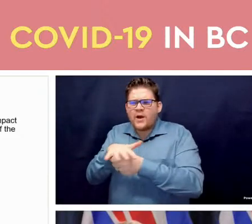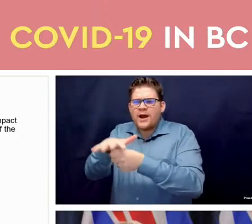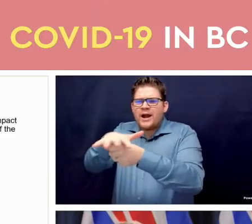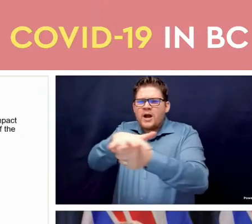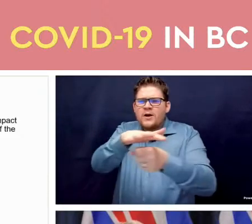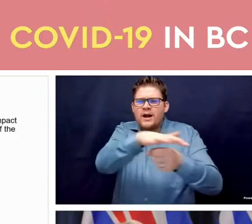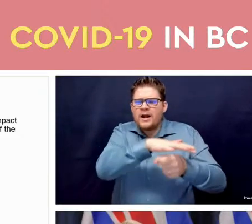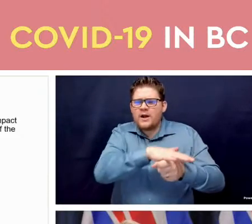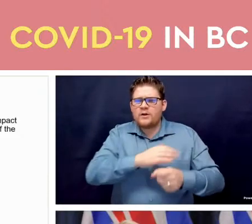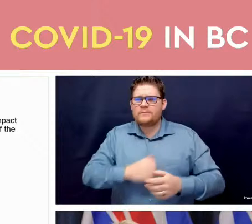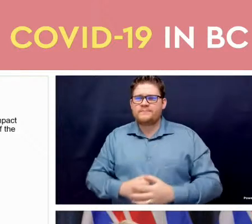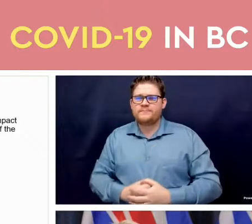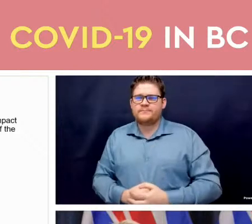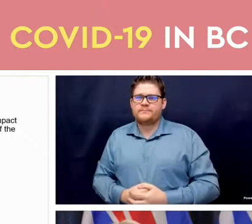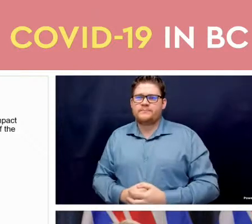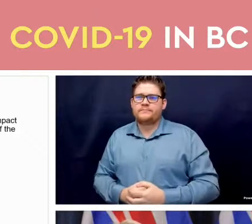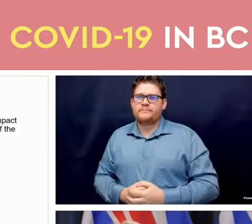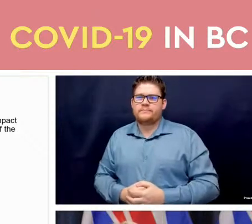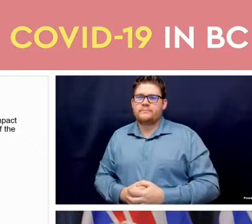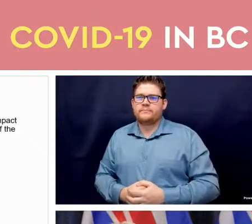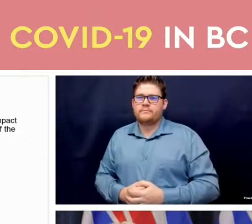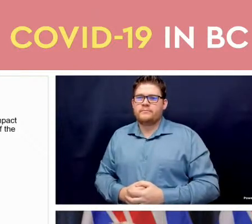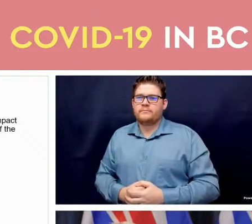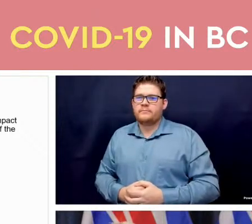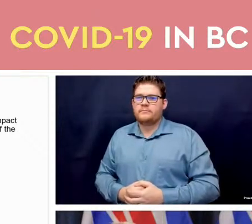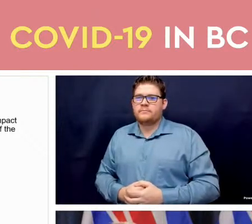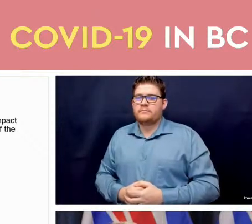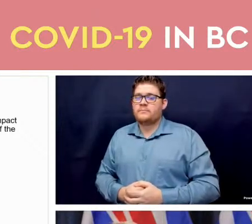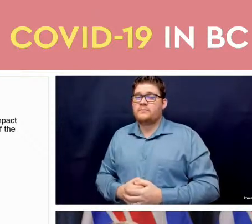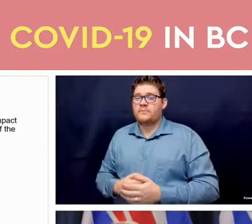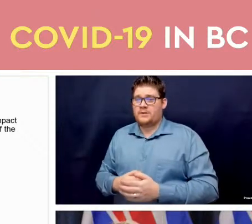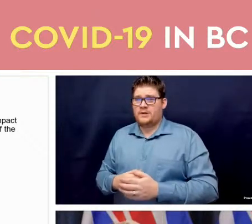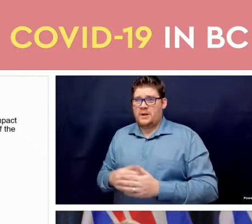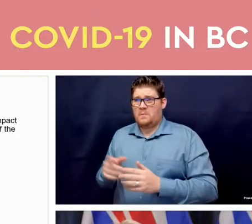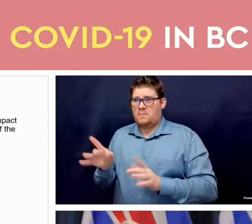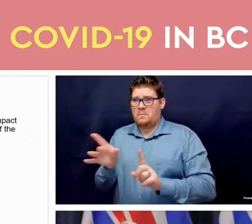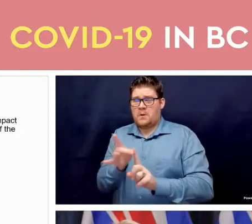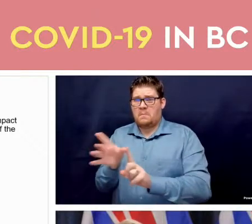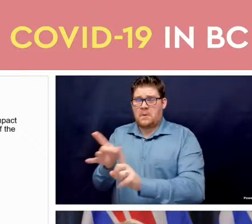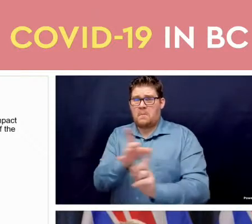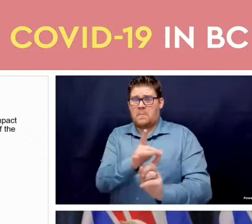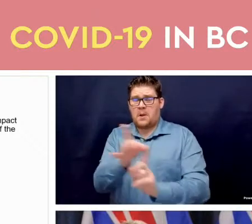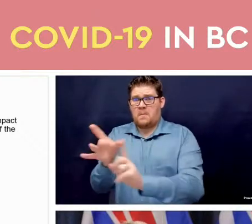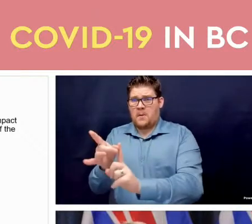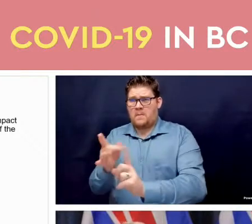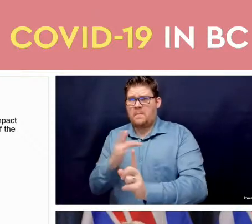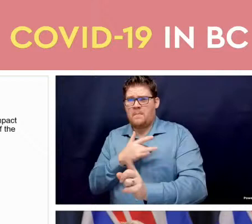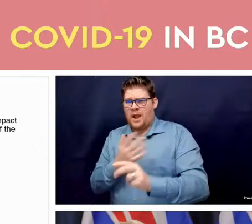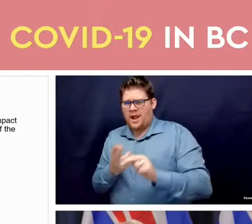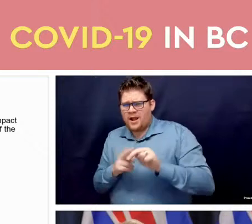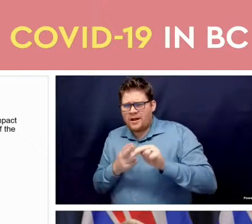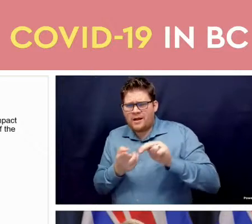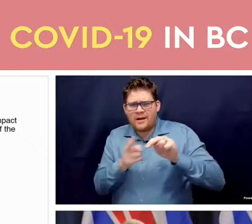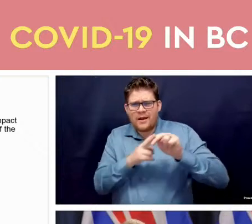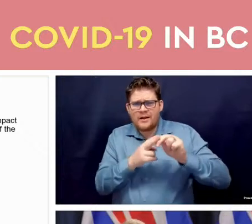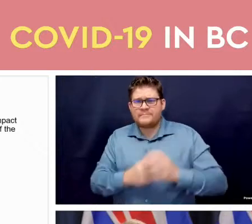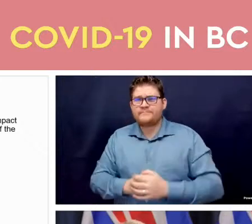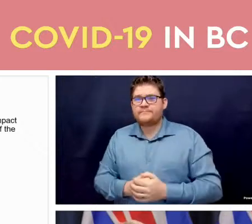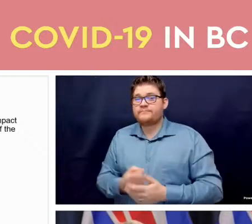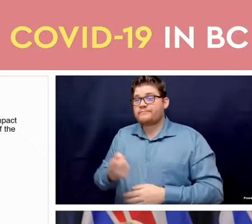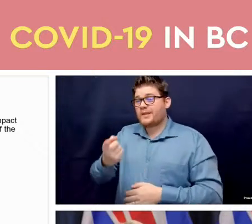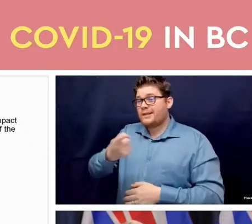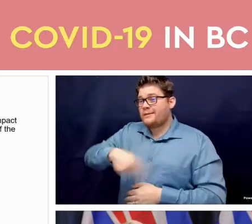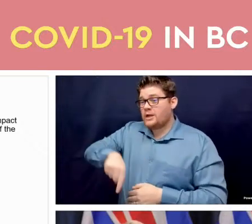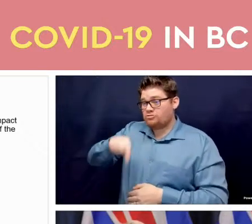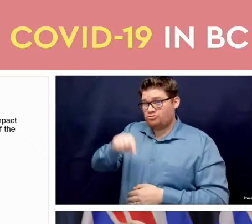of about a week before you see the peak of new admissions to hospital. And then there's a lag of about another week before we